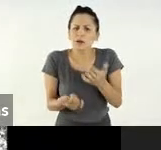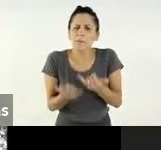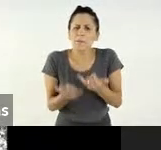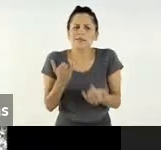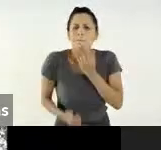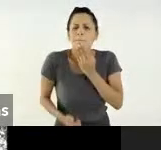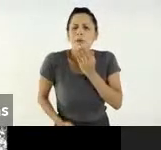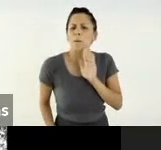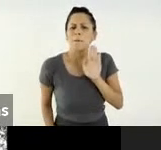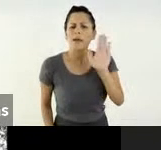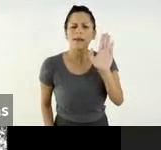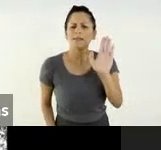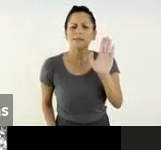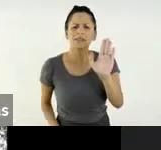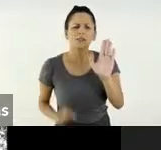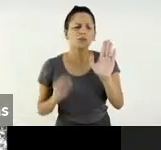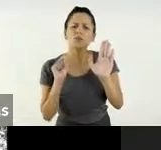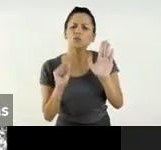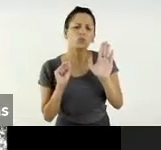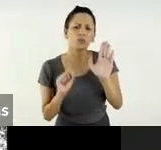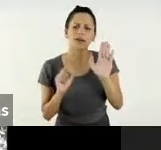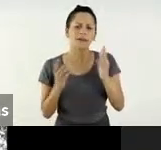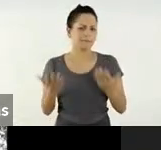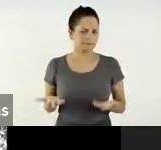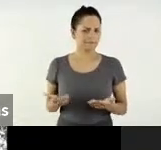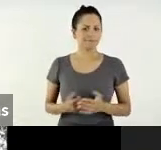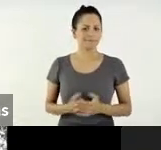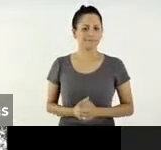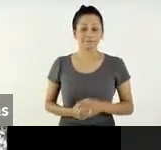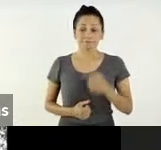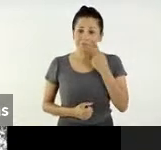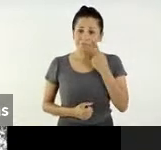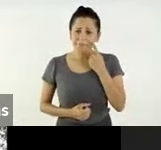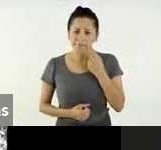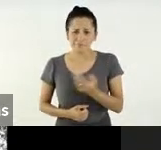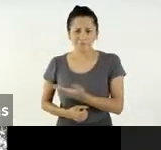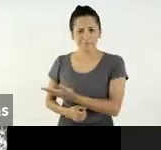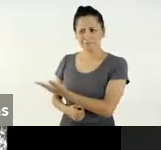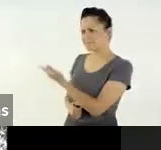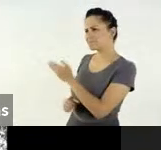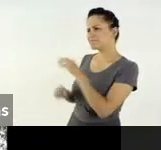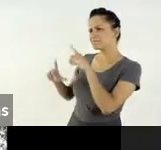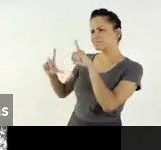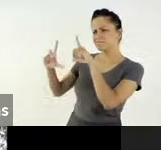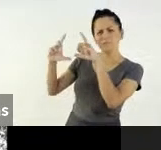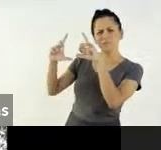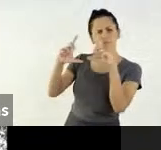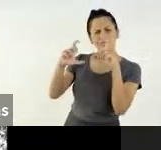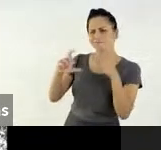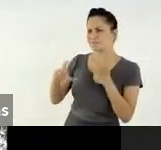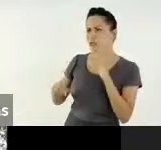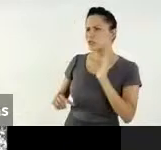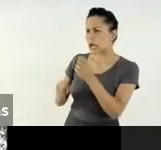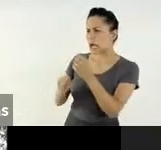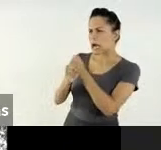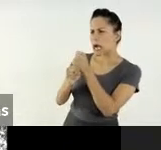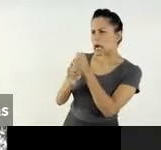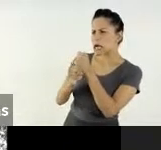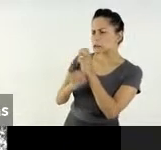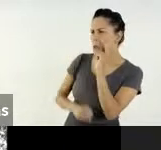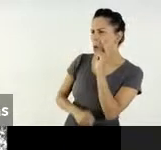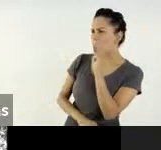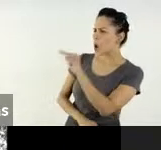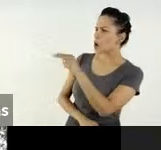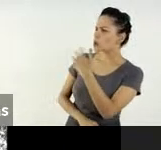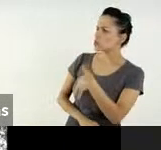I've looked at these photographs for a long time now, years, in attempt to mine the gap in understanding and